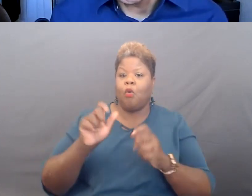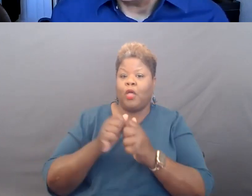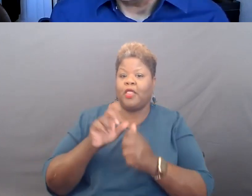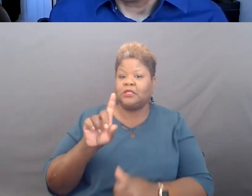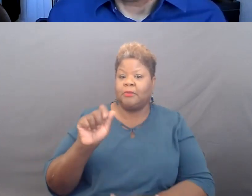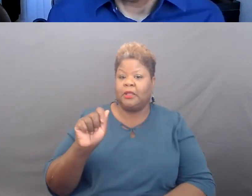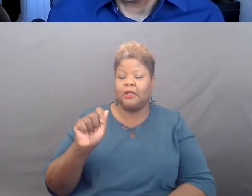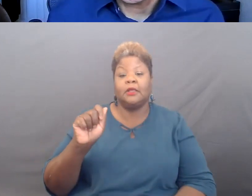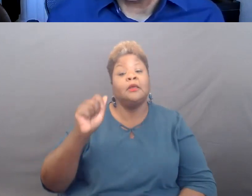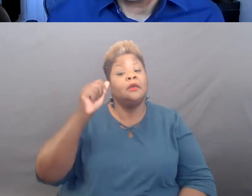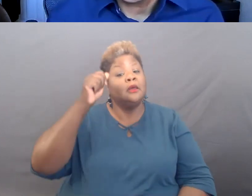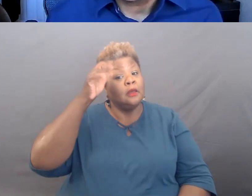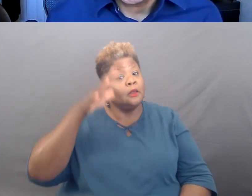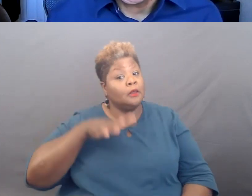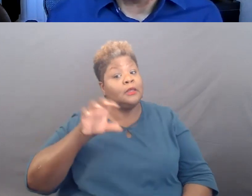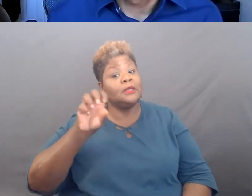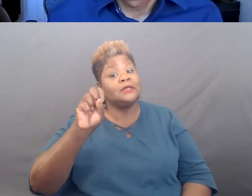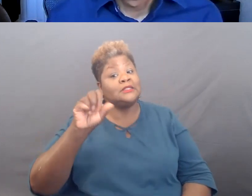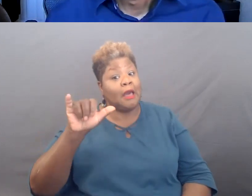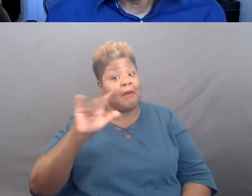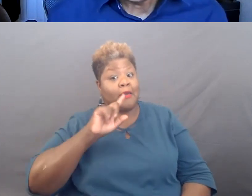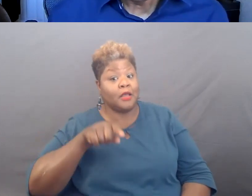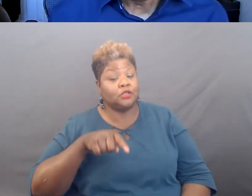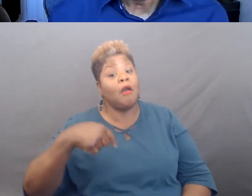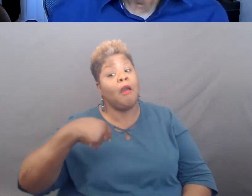So I think personally, I think that